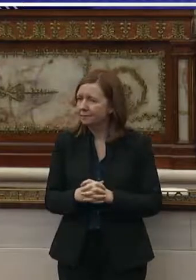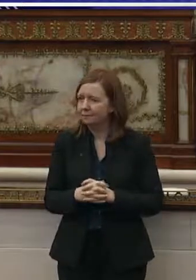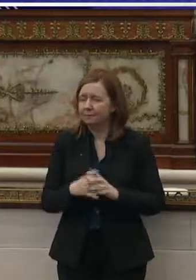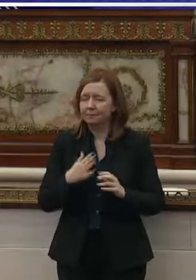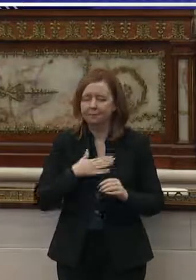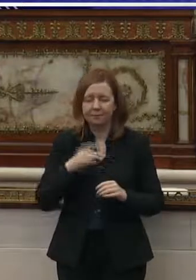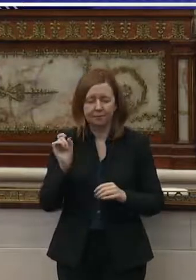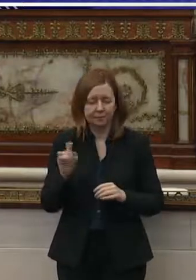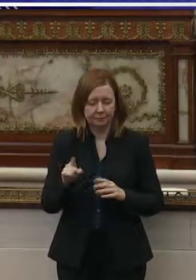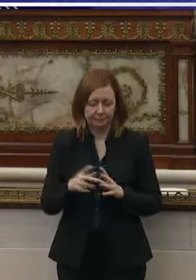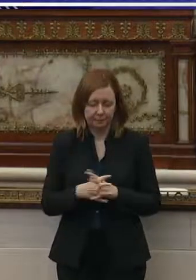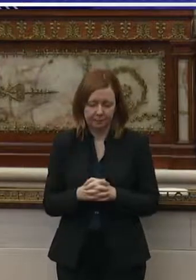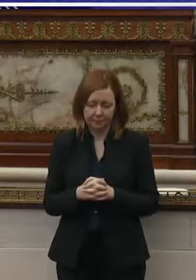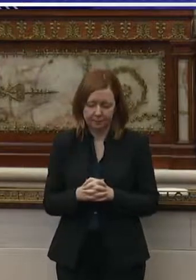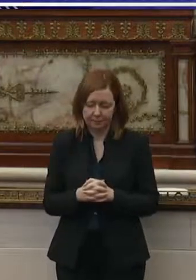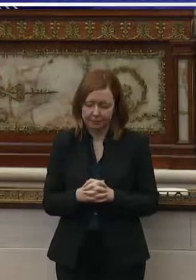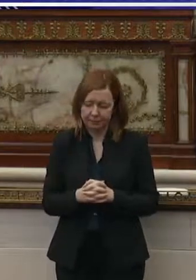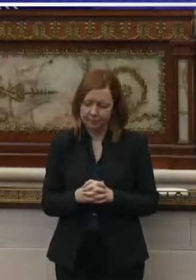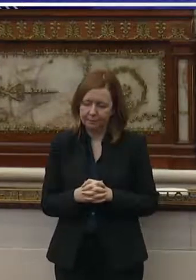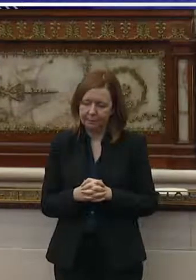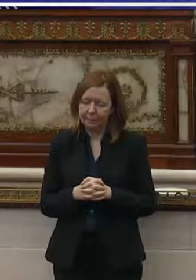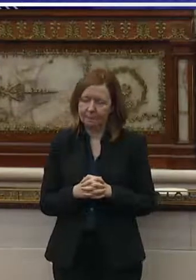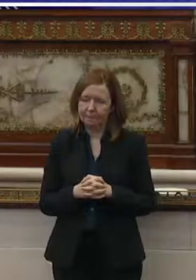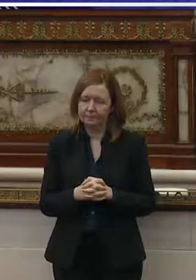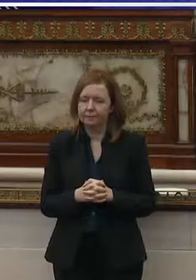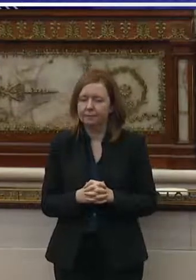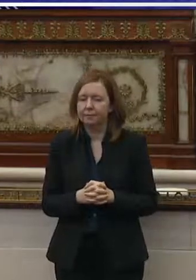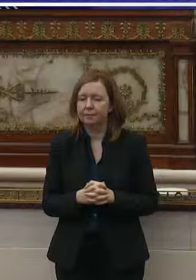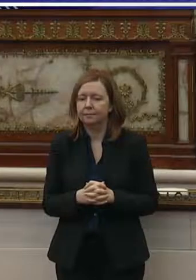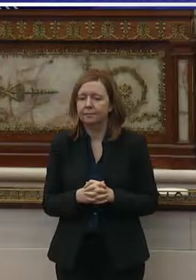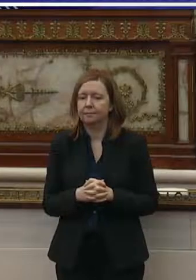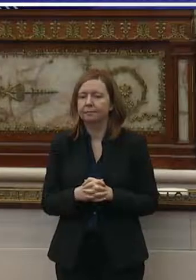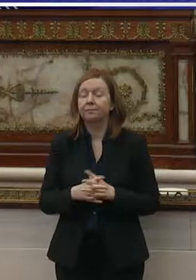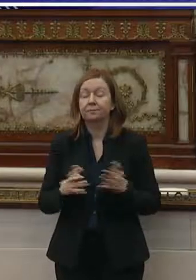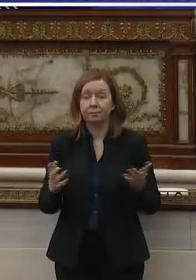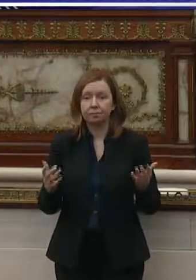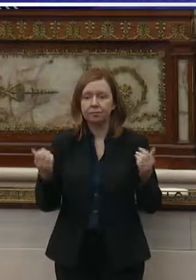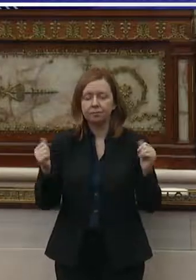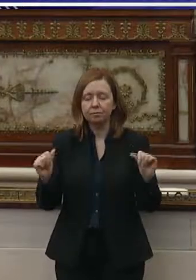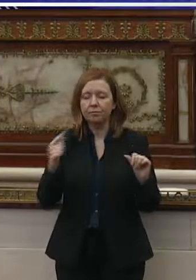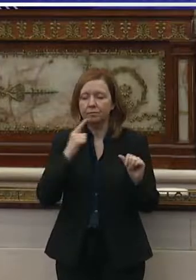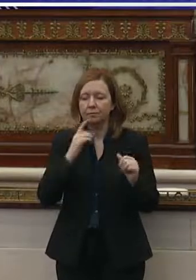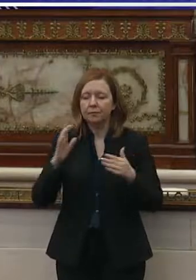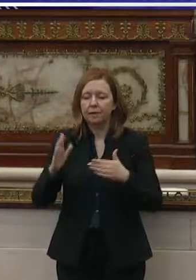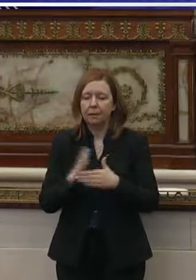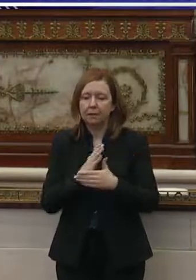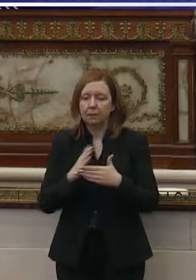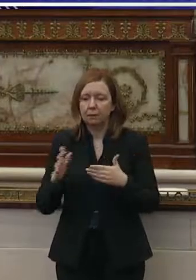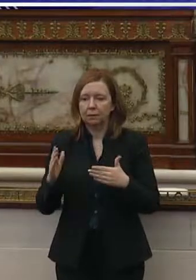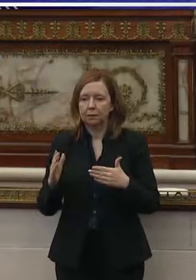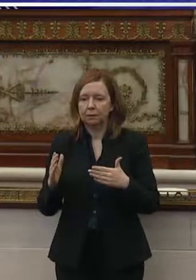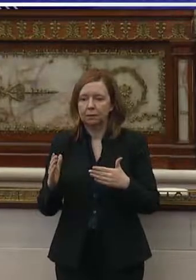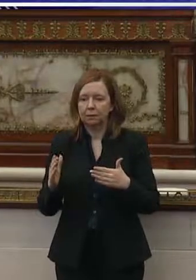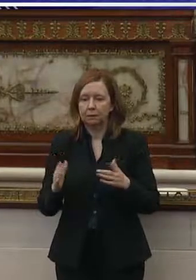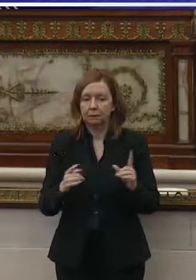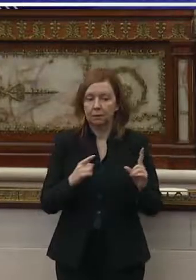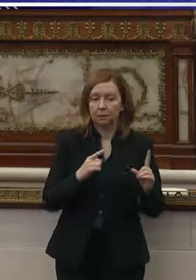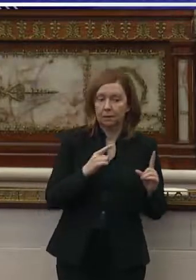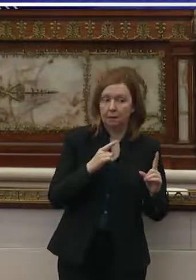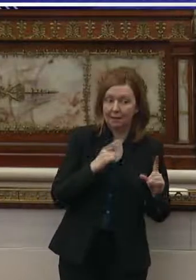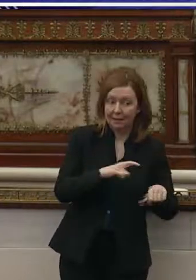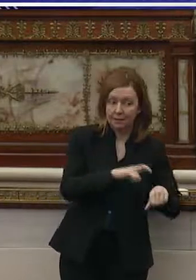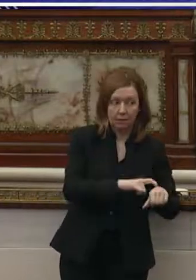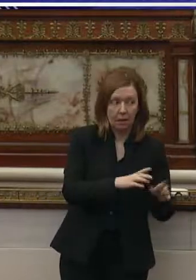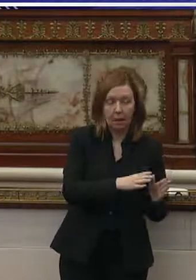question is that if there is going to be an effort to say between this hour and